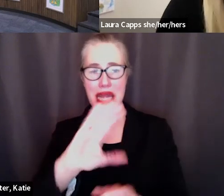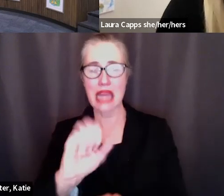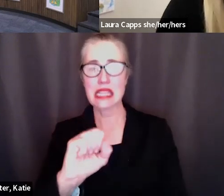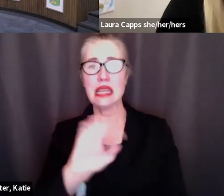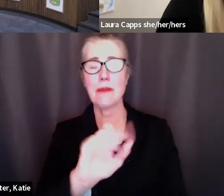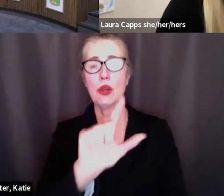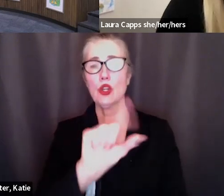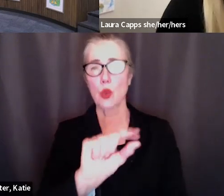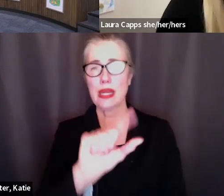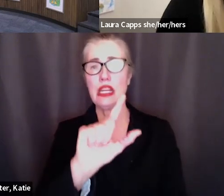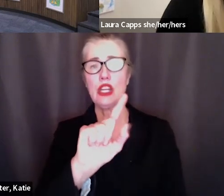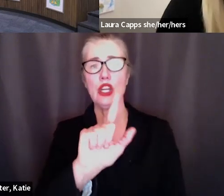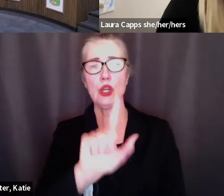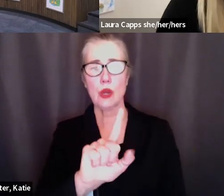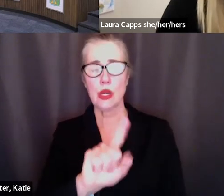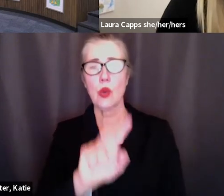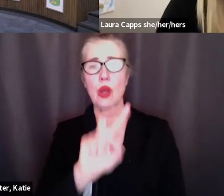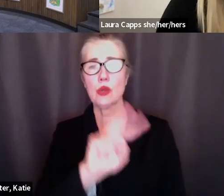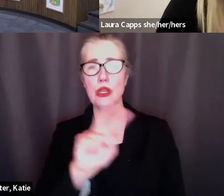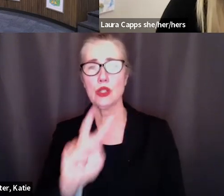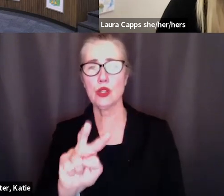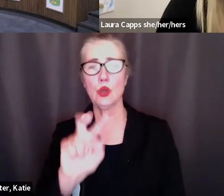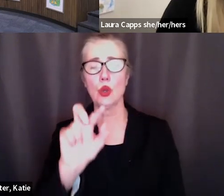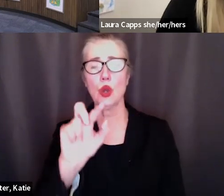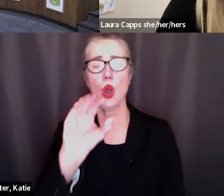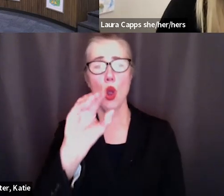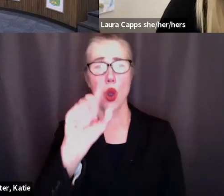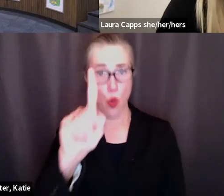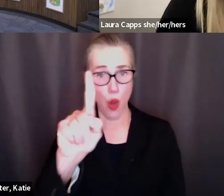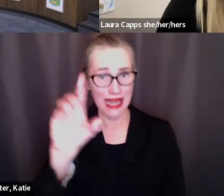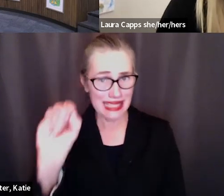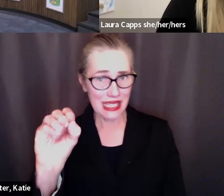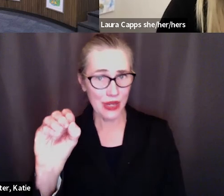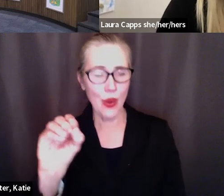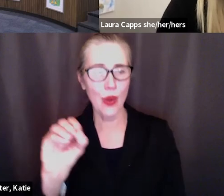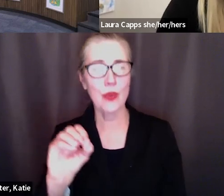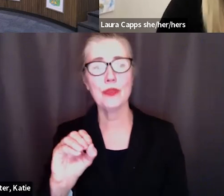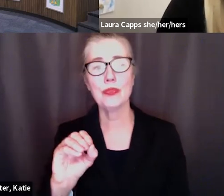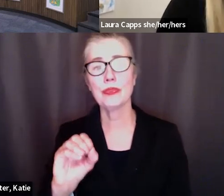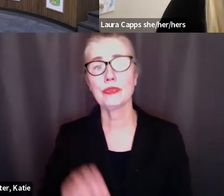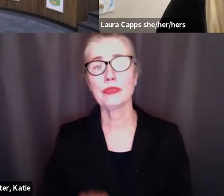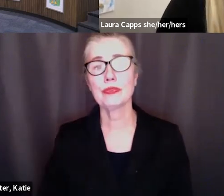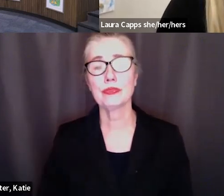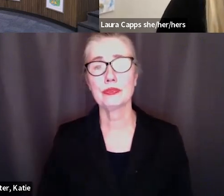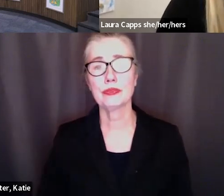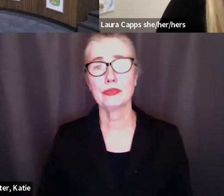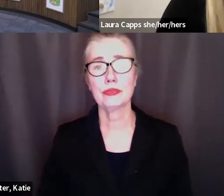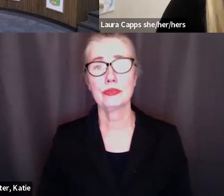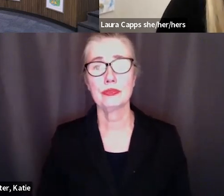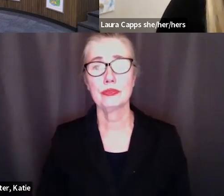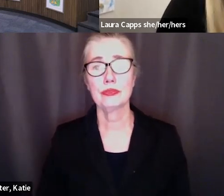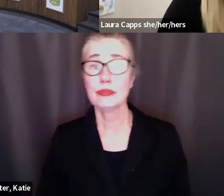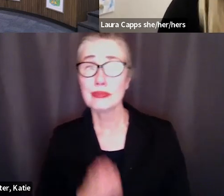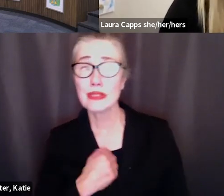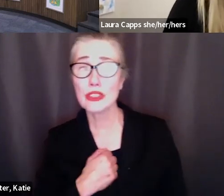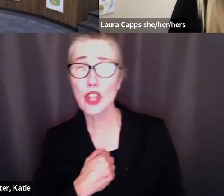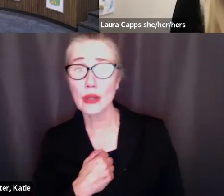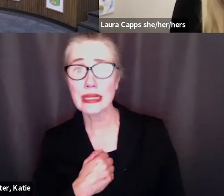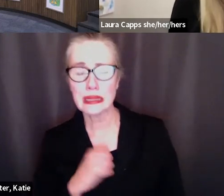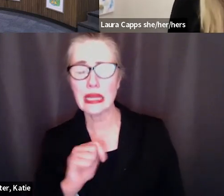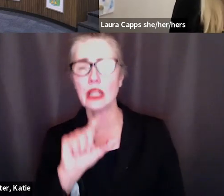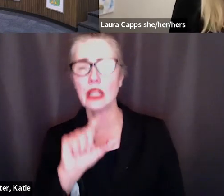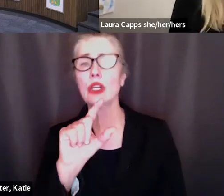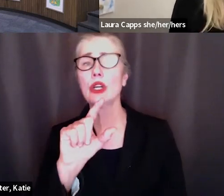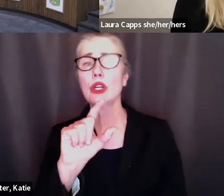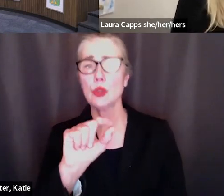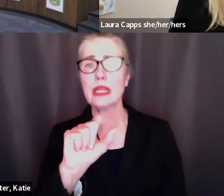one is it one zero one ten one zero one zero i'm sorry yeah